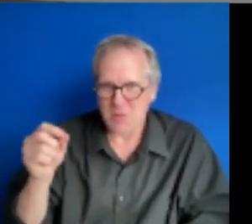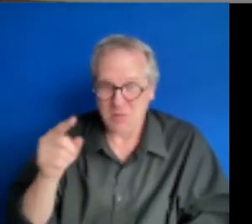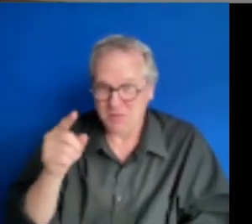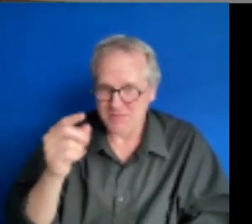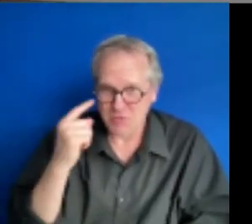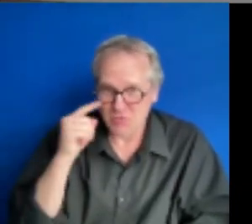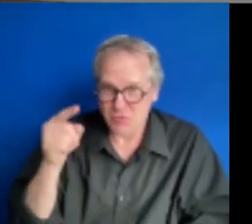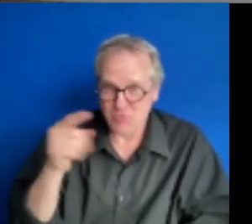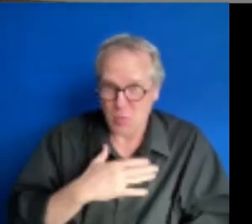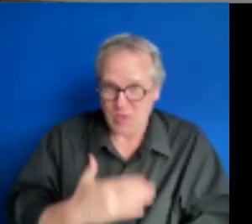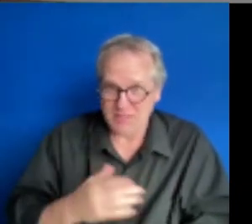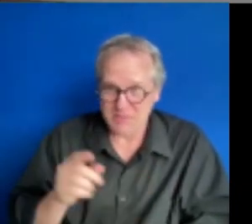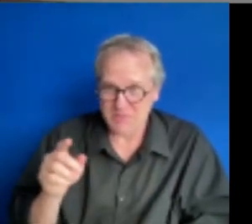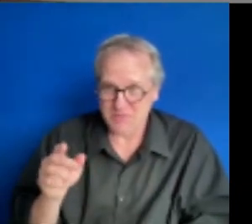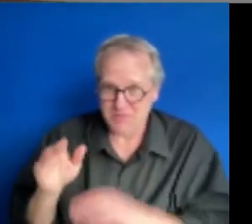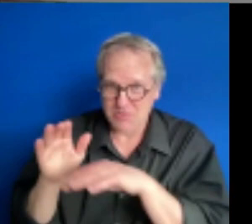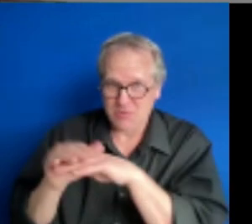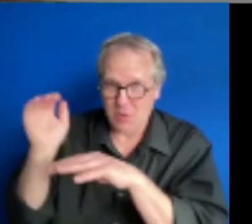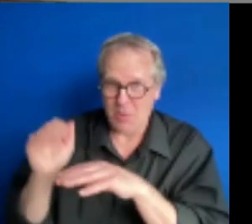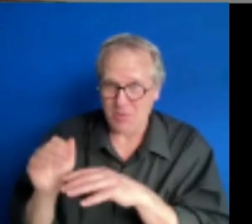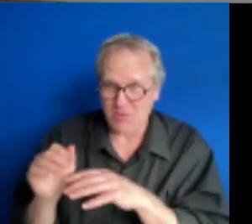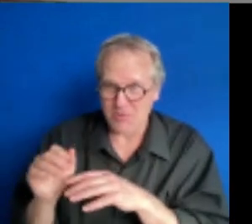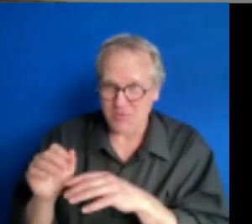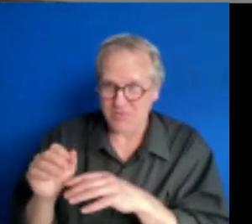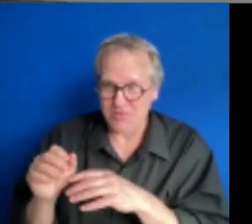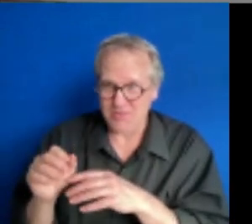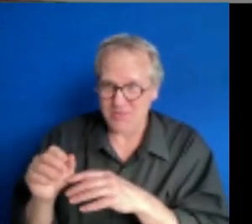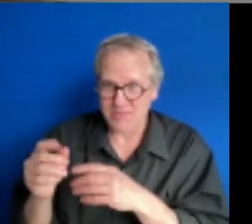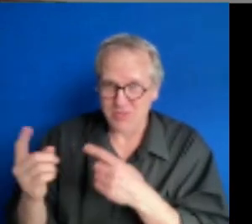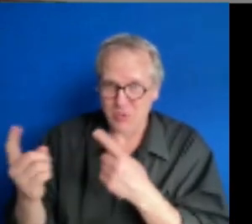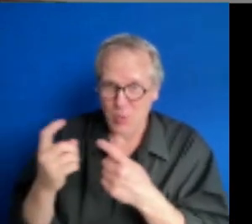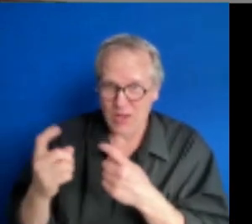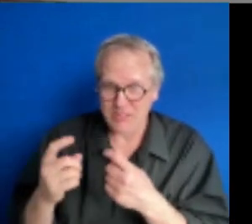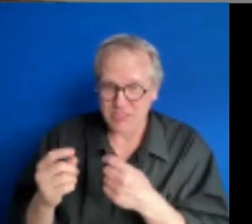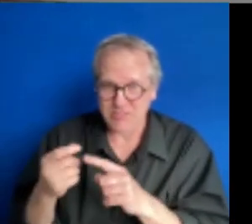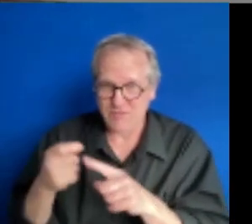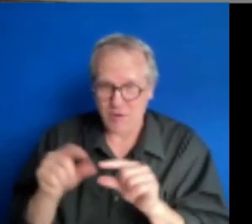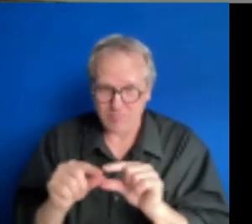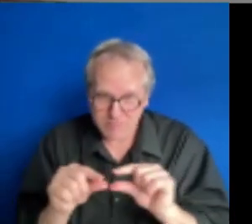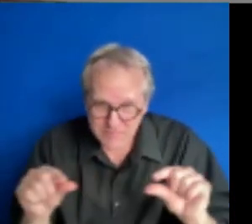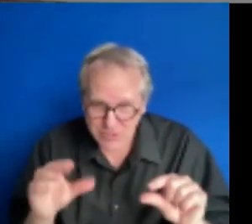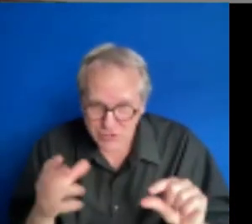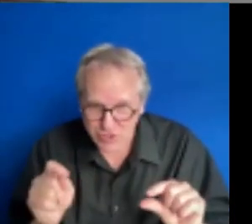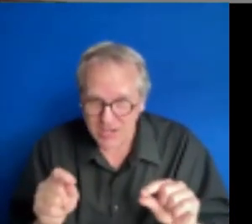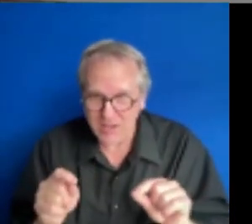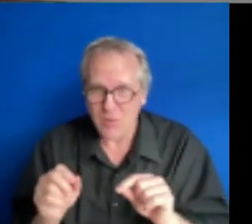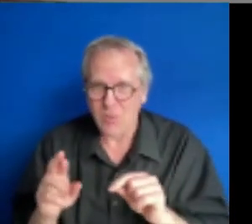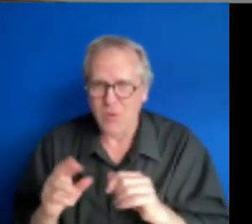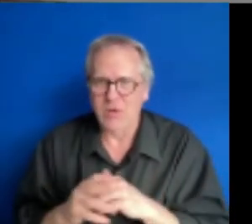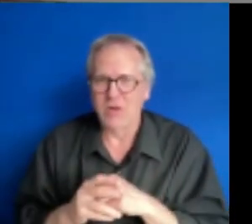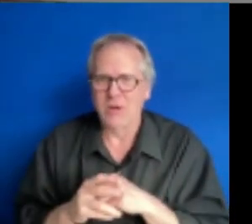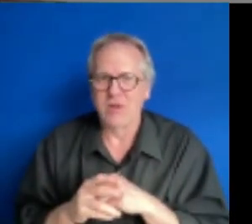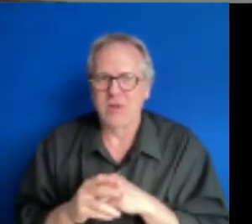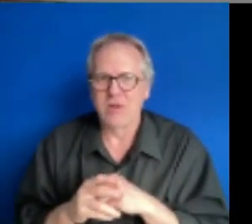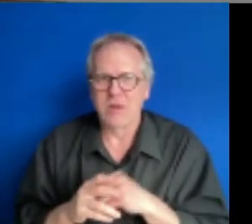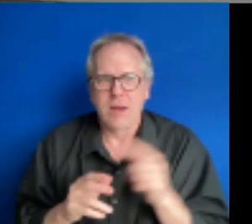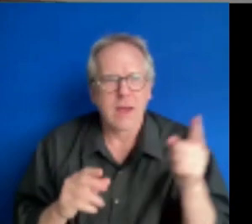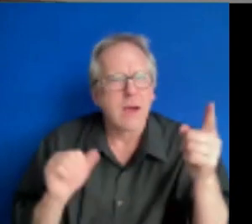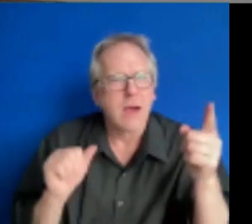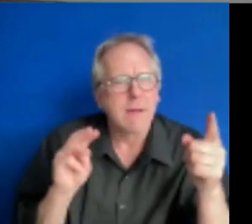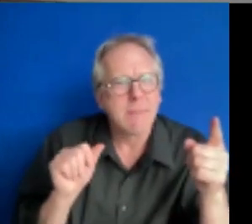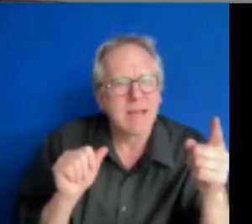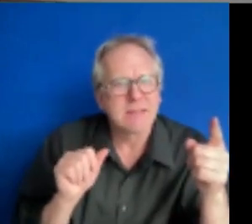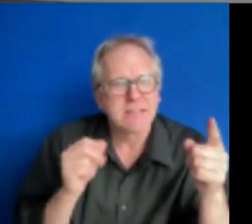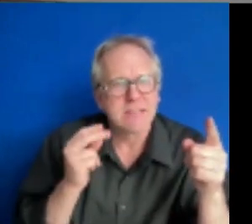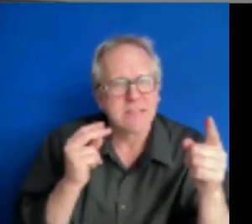you're willing to call out any questions that might pop up online. Rev Amanda, if you see the Q&A